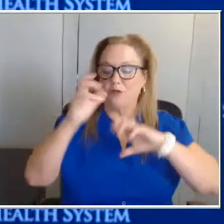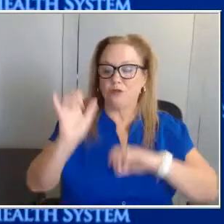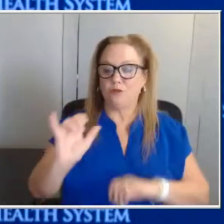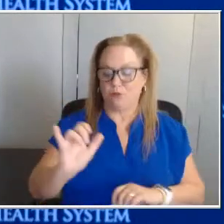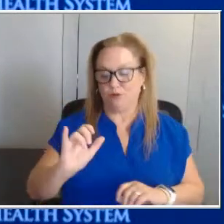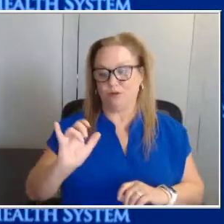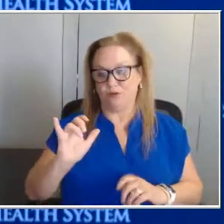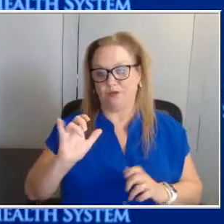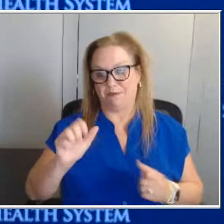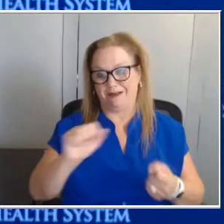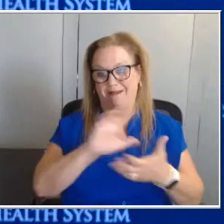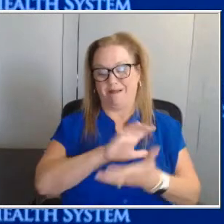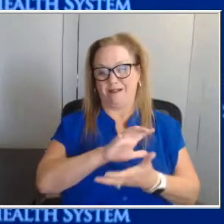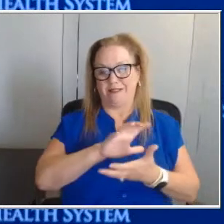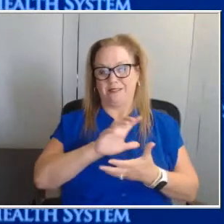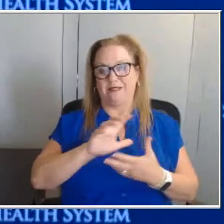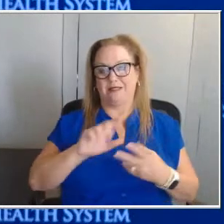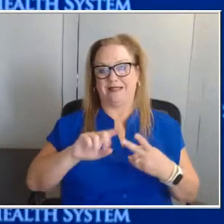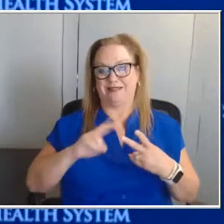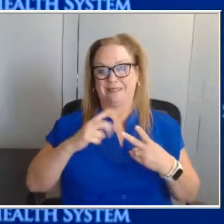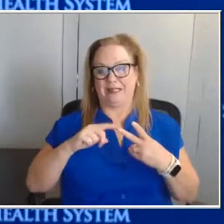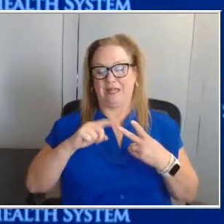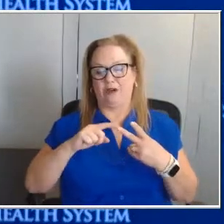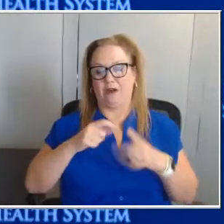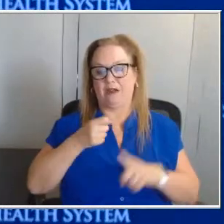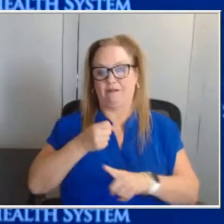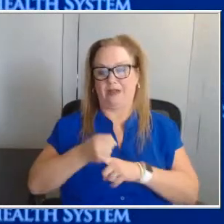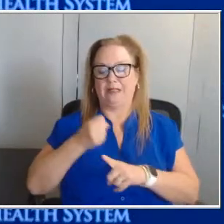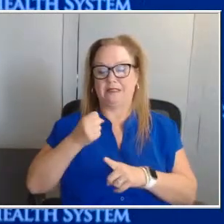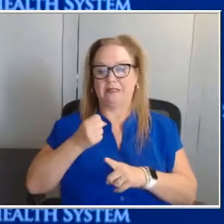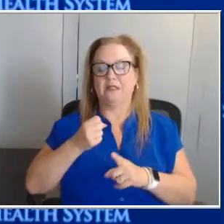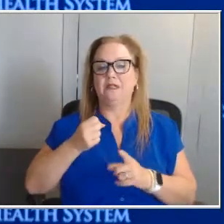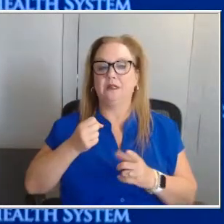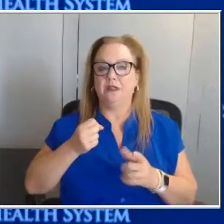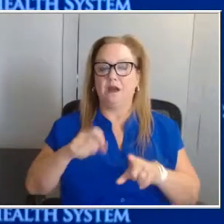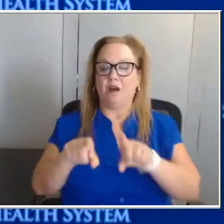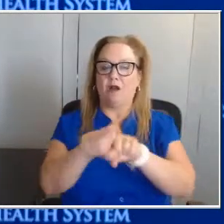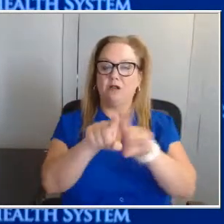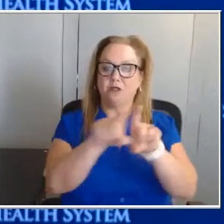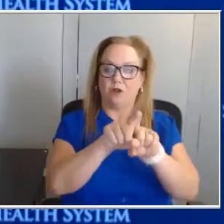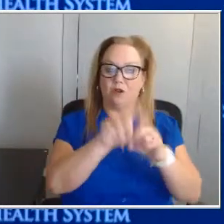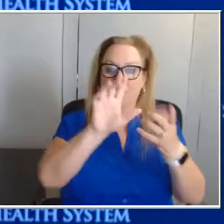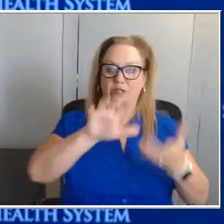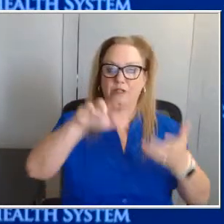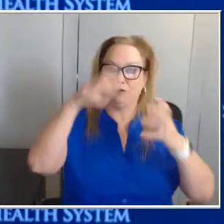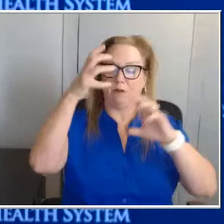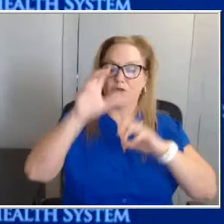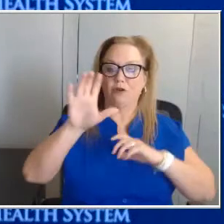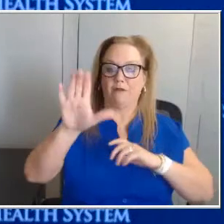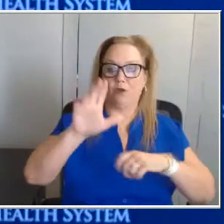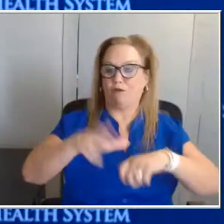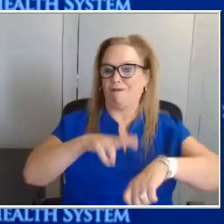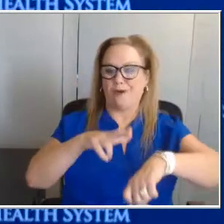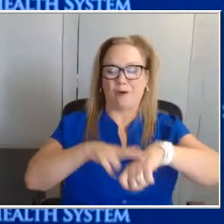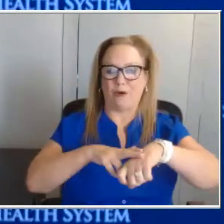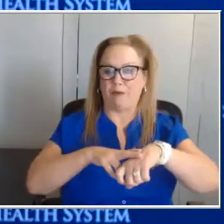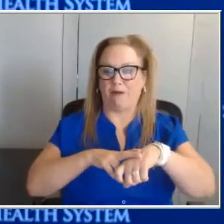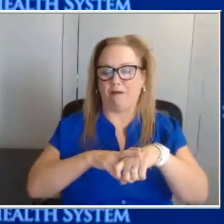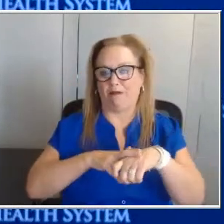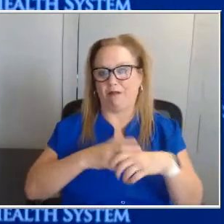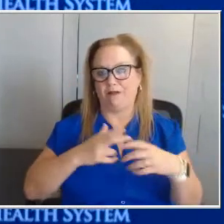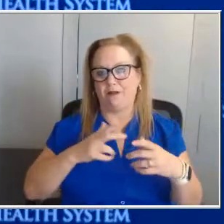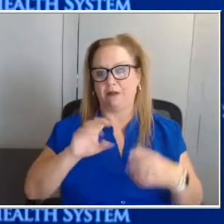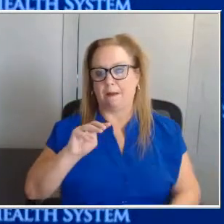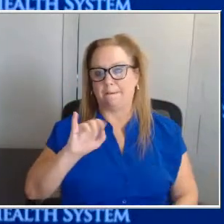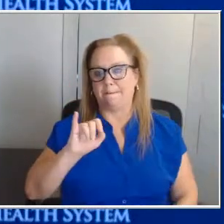be caused by the secondary effects of the infection, and then also disruption of your normal